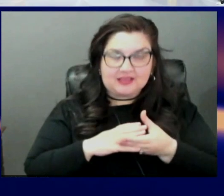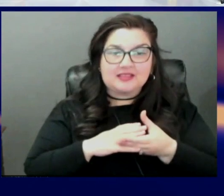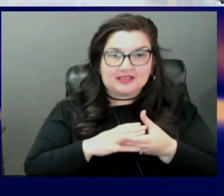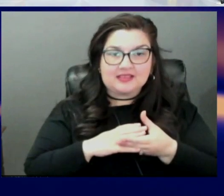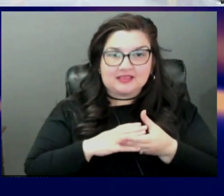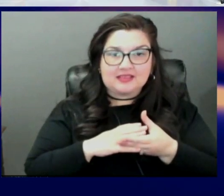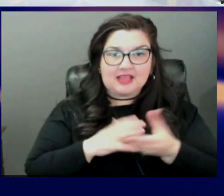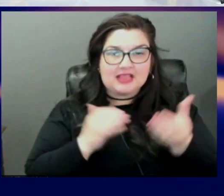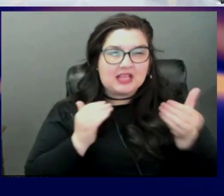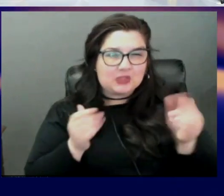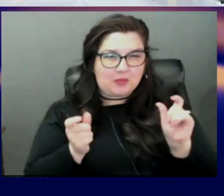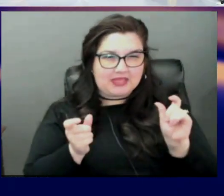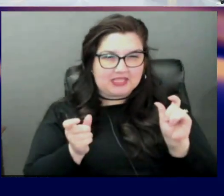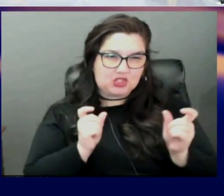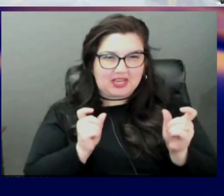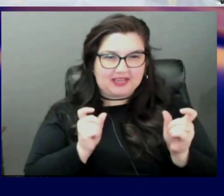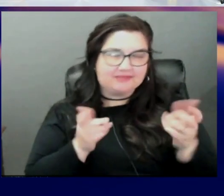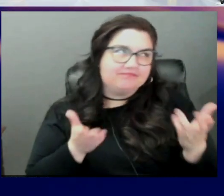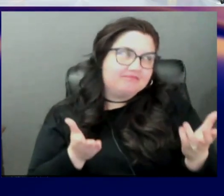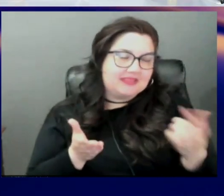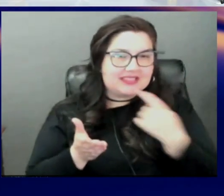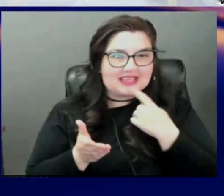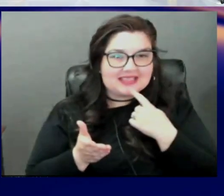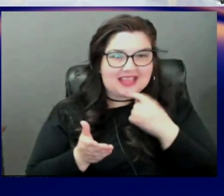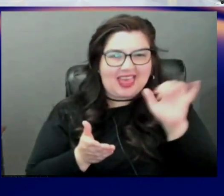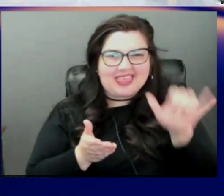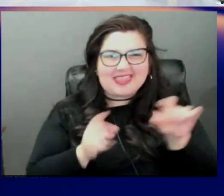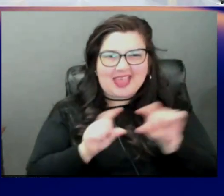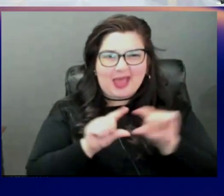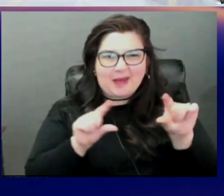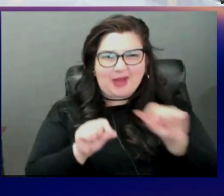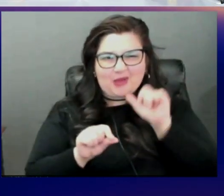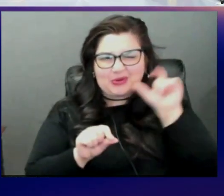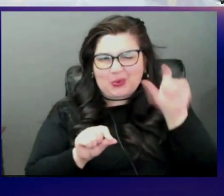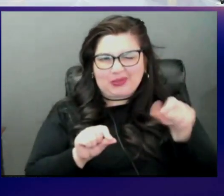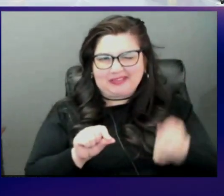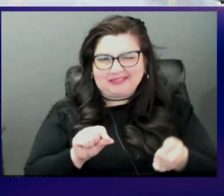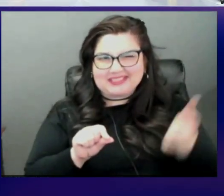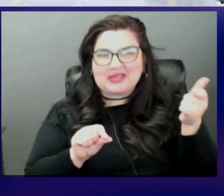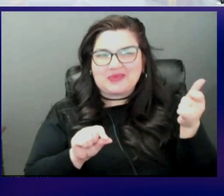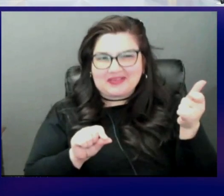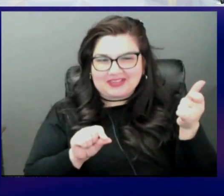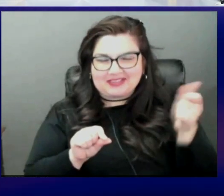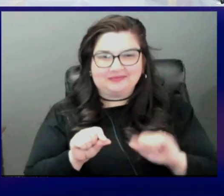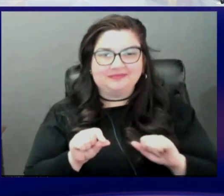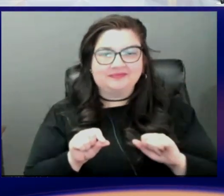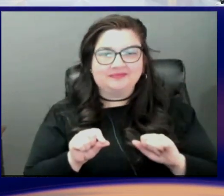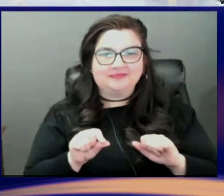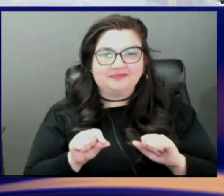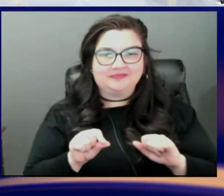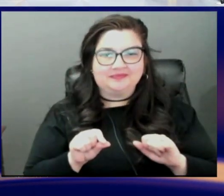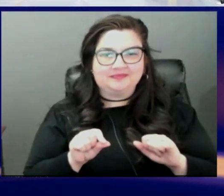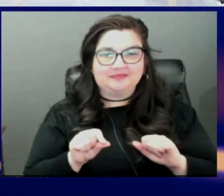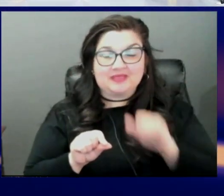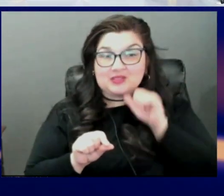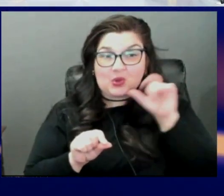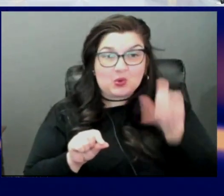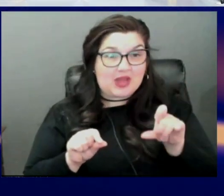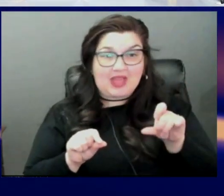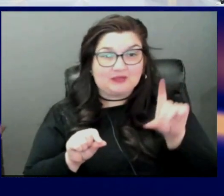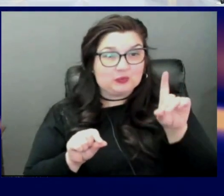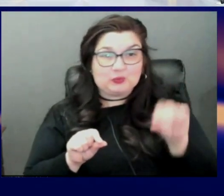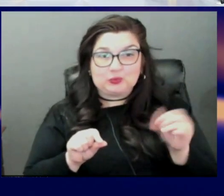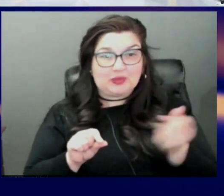a change here. Let's say, we don't really need this bar right here. We don't need that. Let's get rid of it. We don't need to do anything. Figma auto-saves